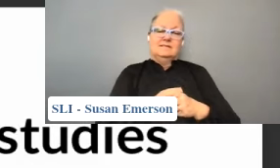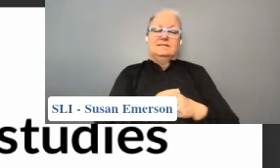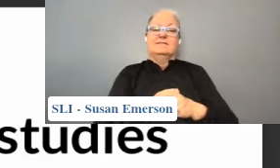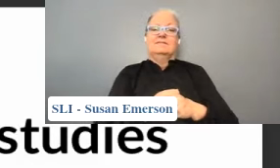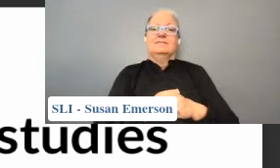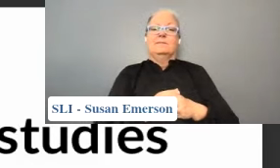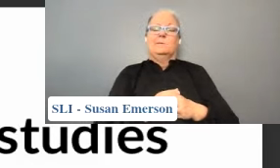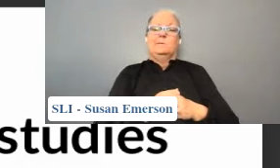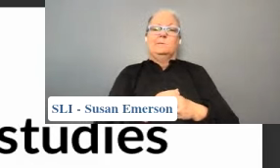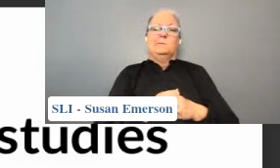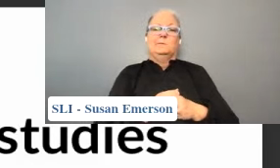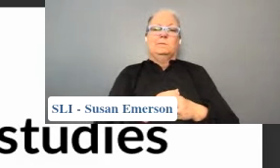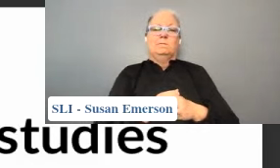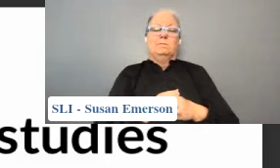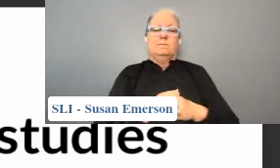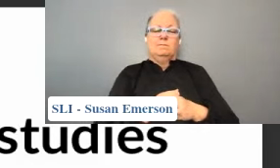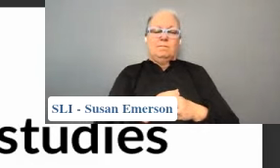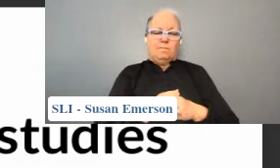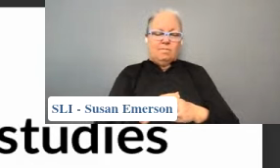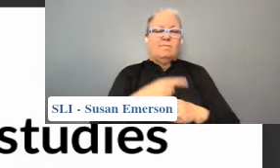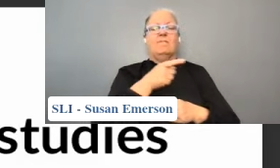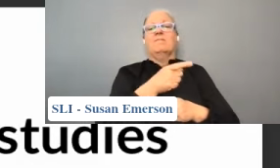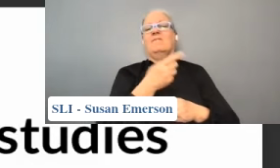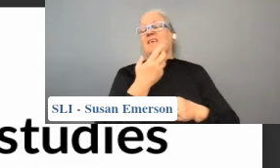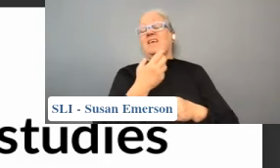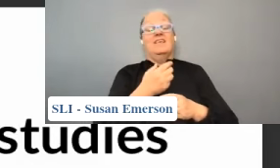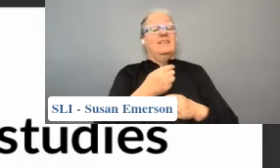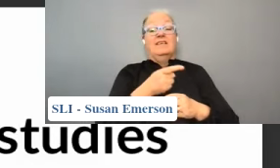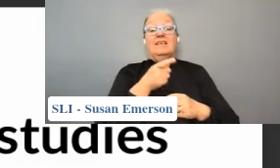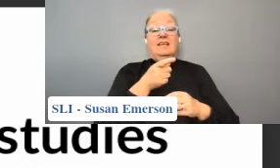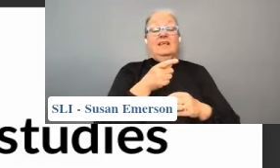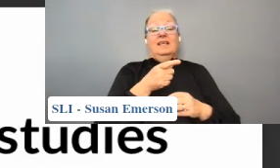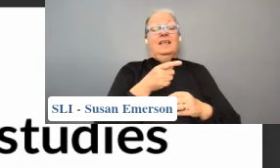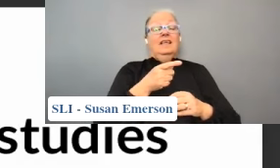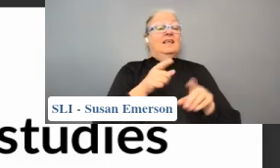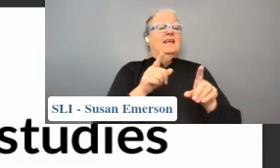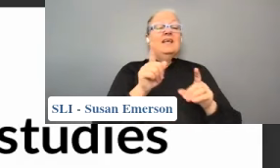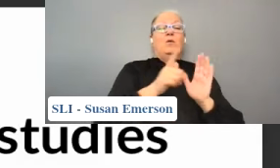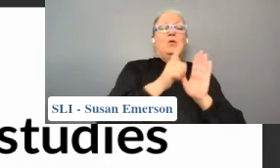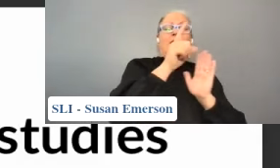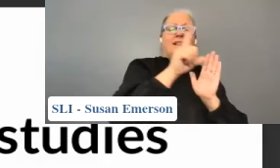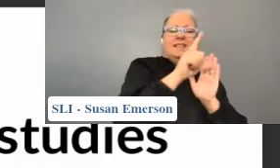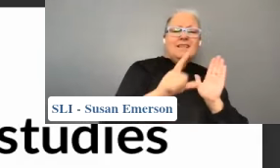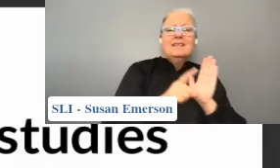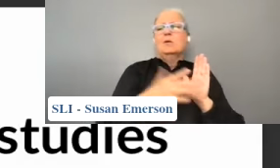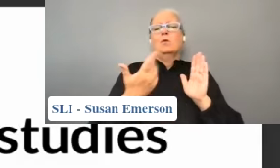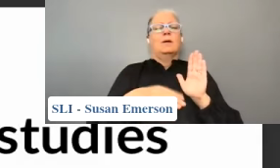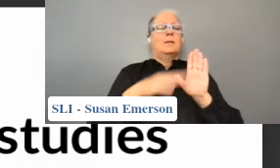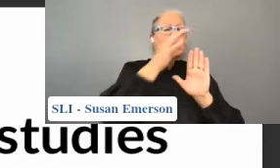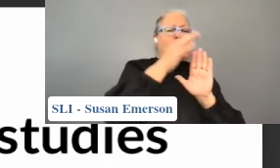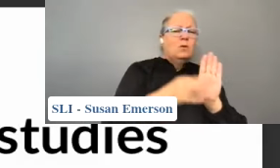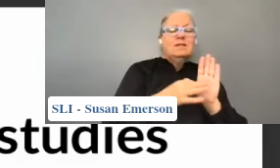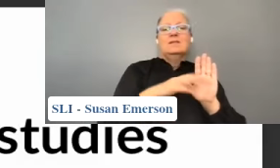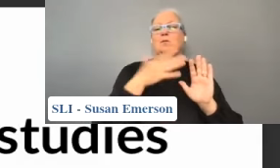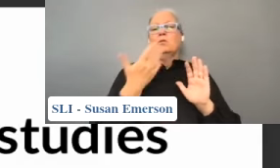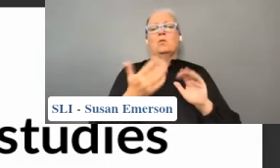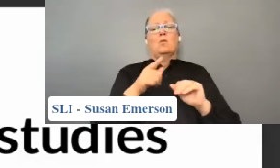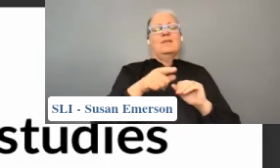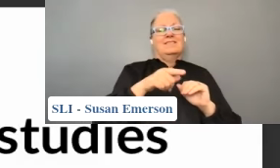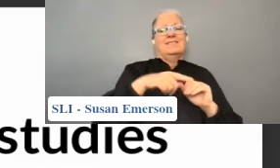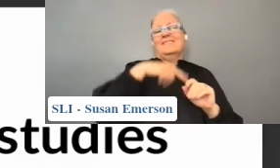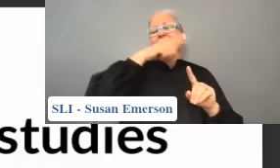context. We found far fewer that account for like legal or policy or data frameworks